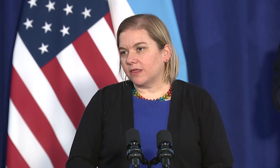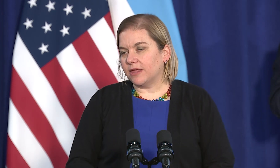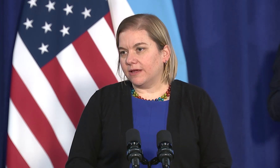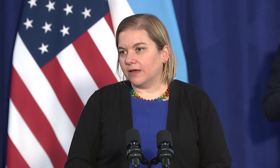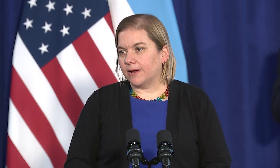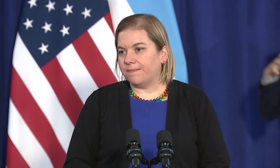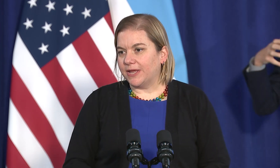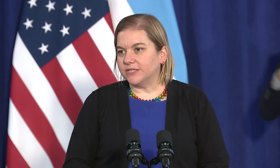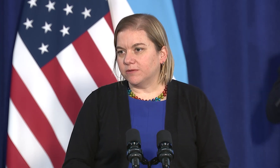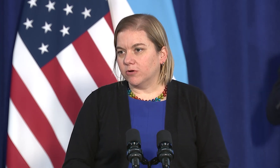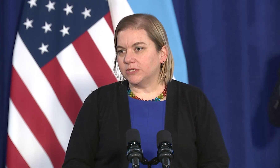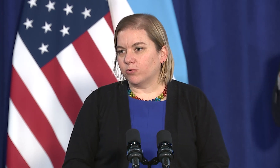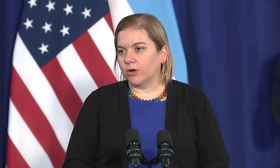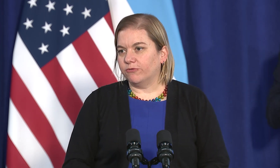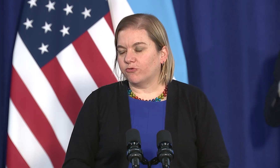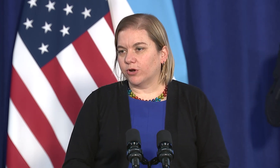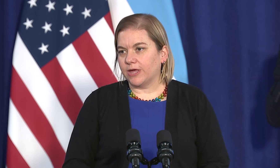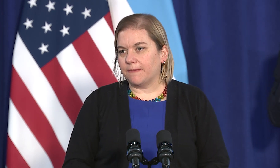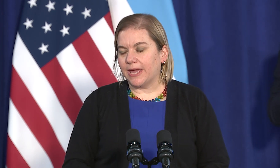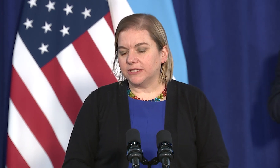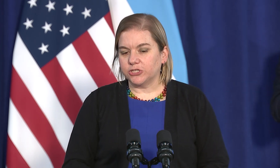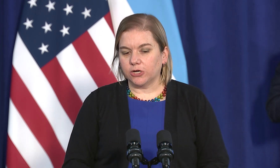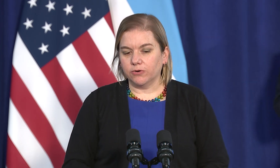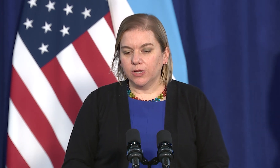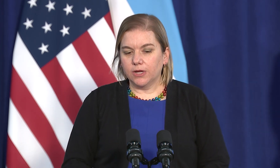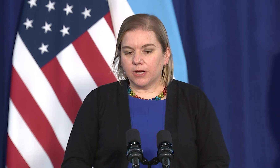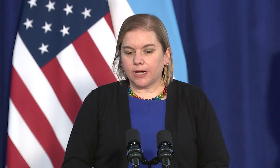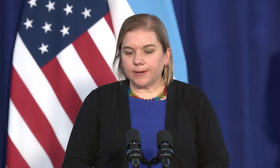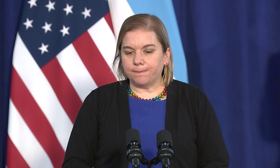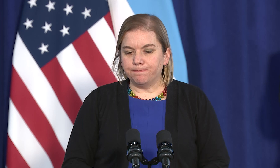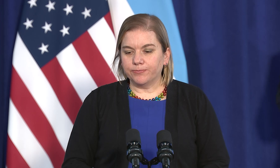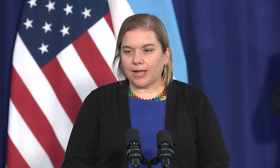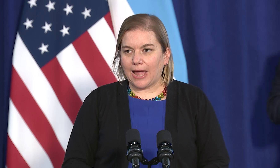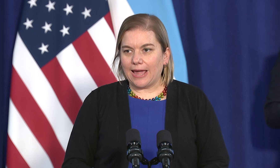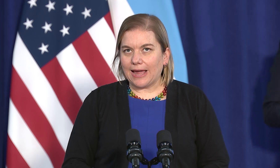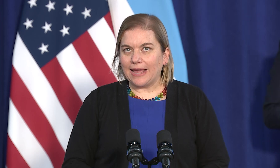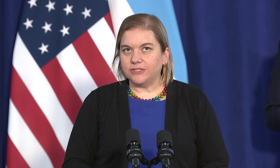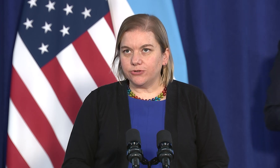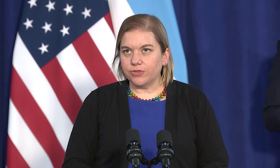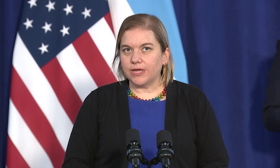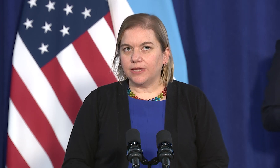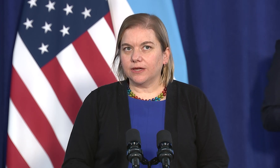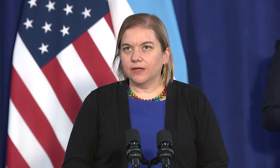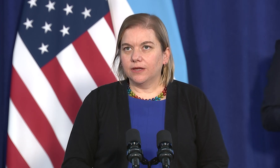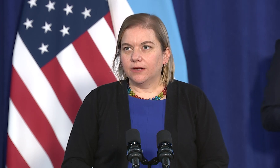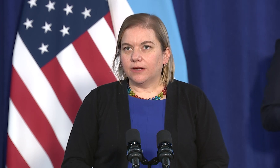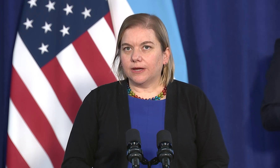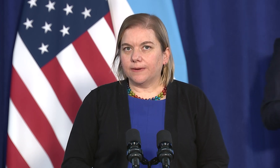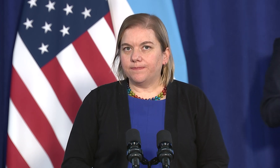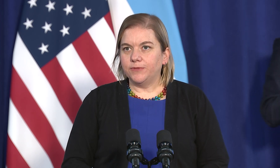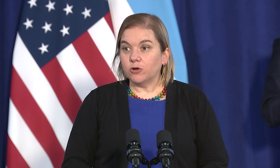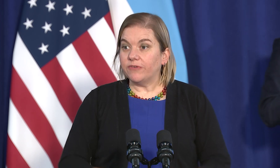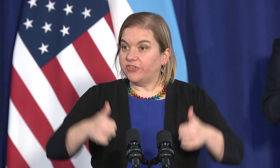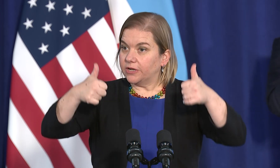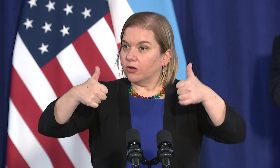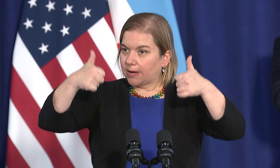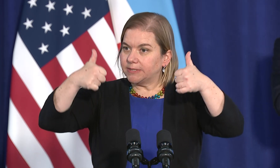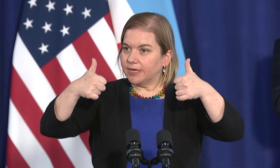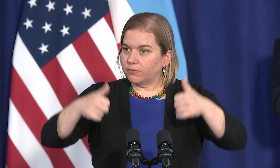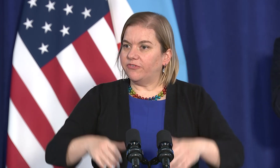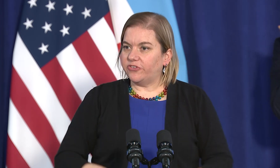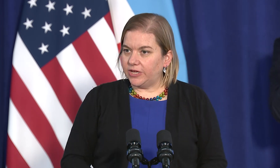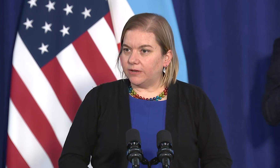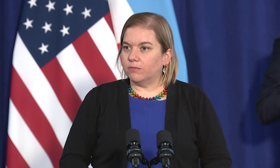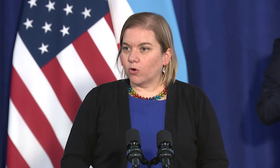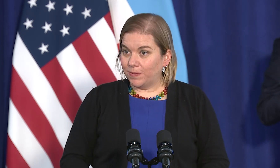can get the thing that is the most important for them. And so I do think we've seen a good